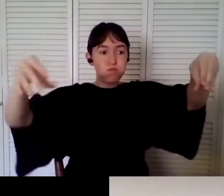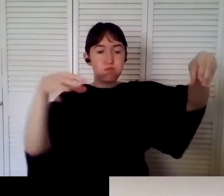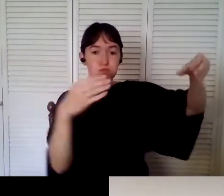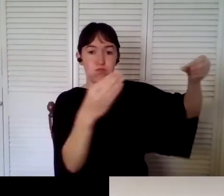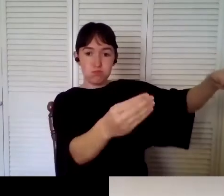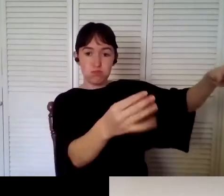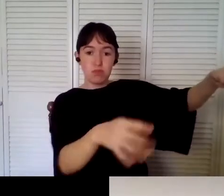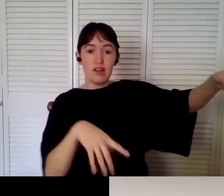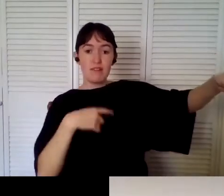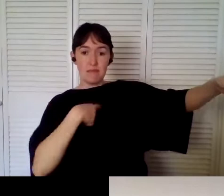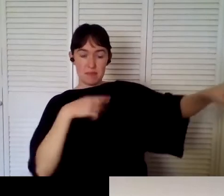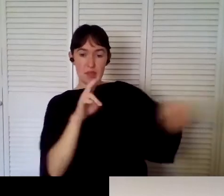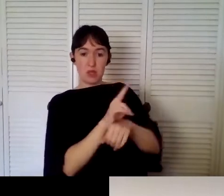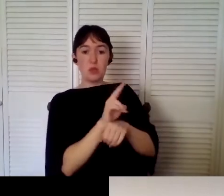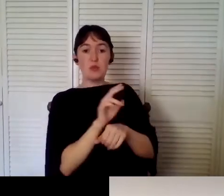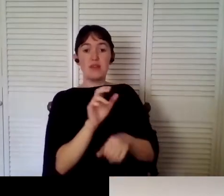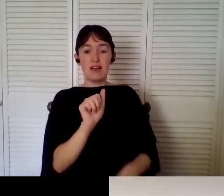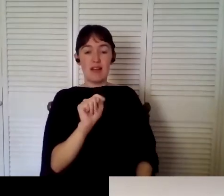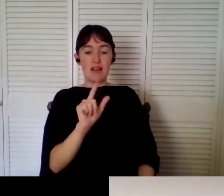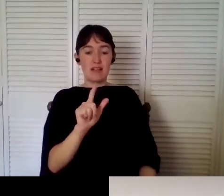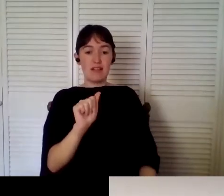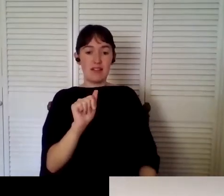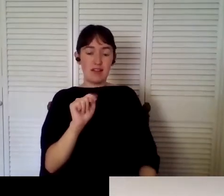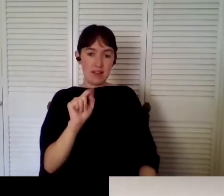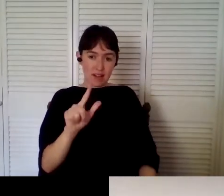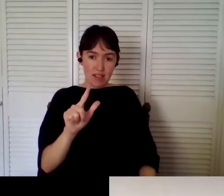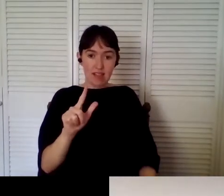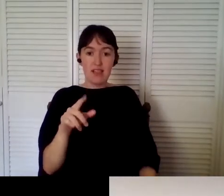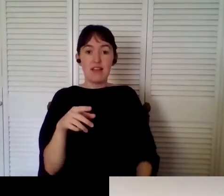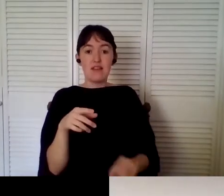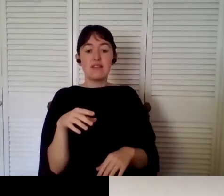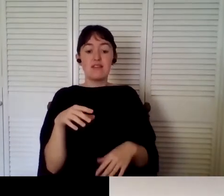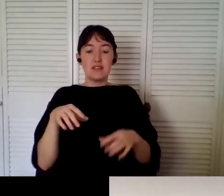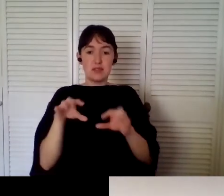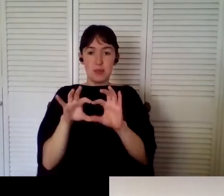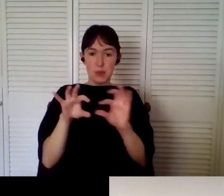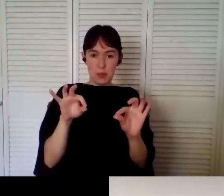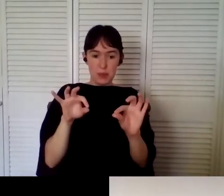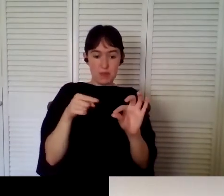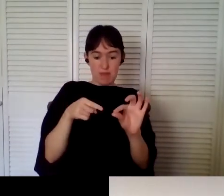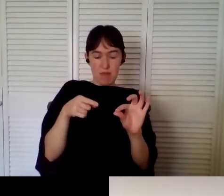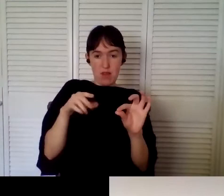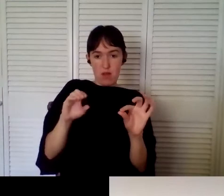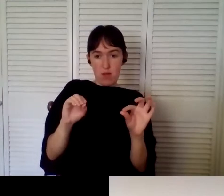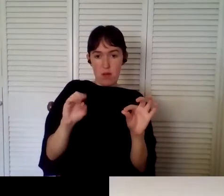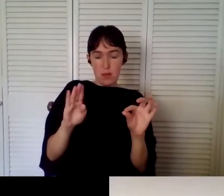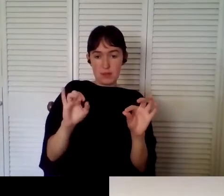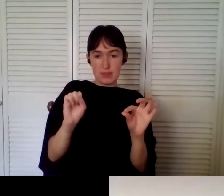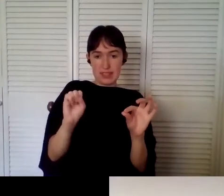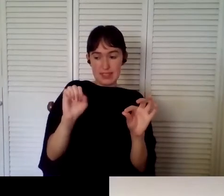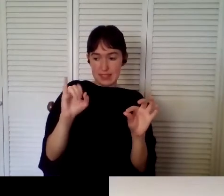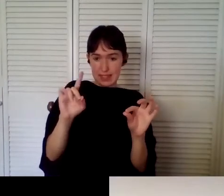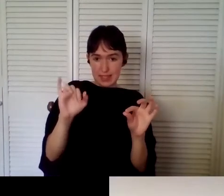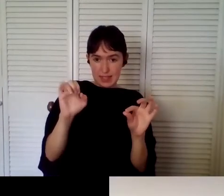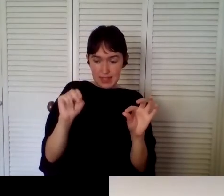with full-sized obsidian points that she made attached to them, and had me repeatedly throw